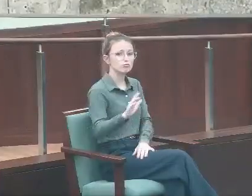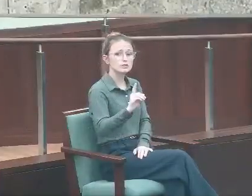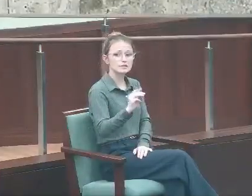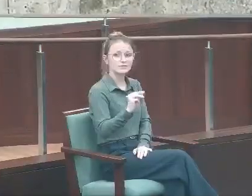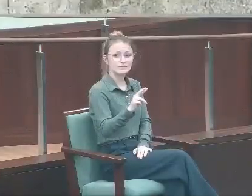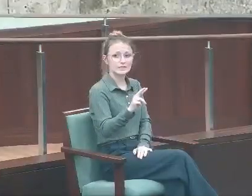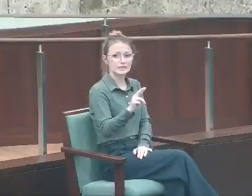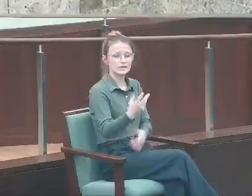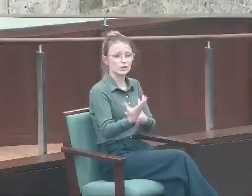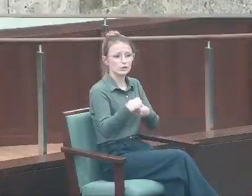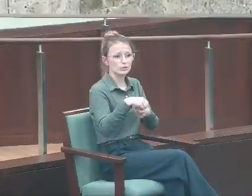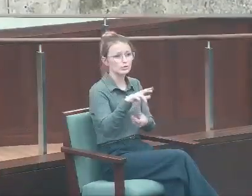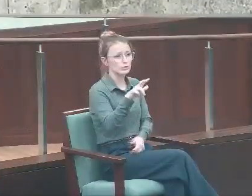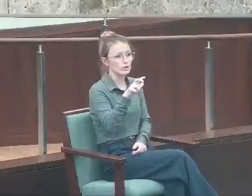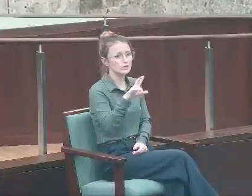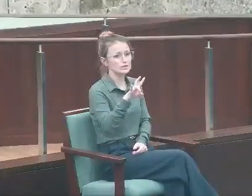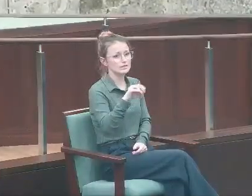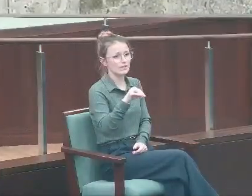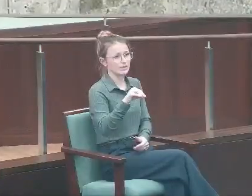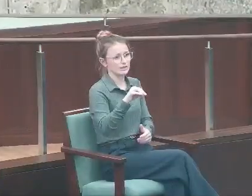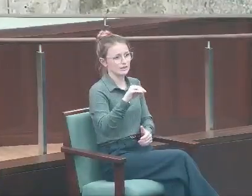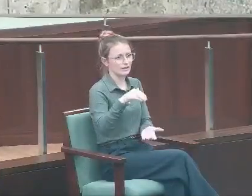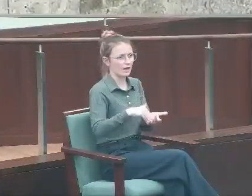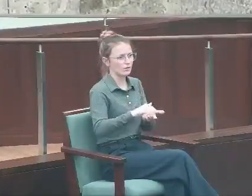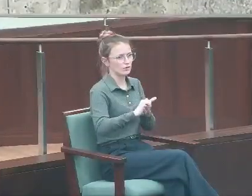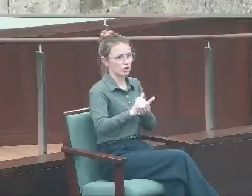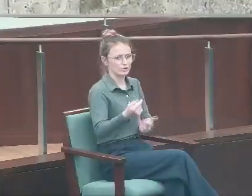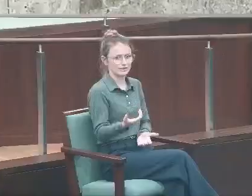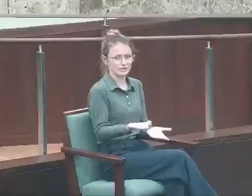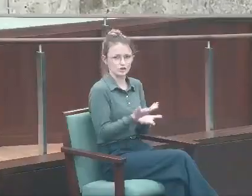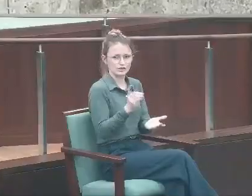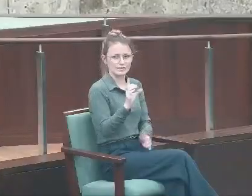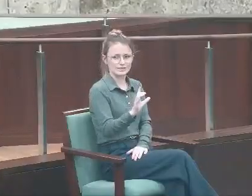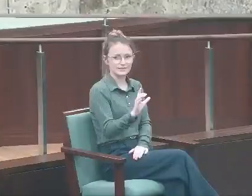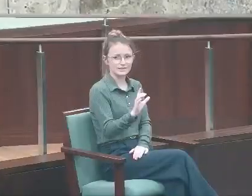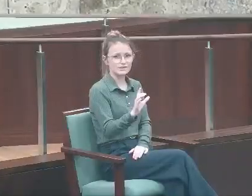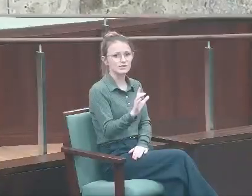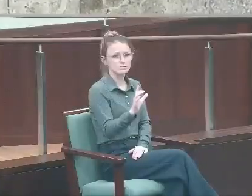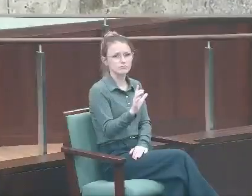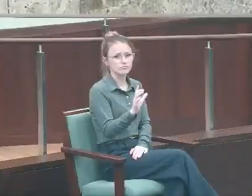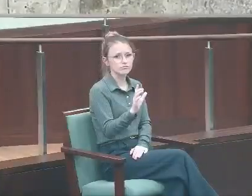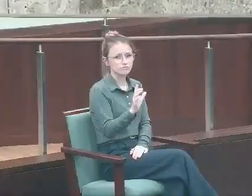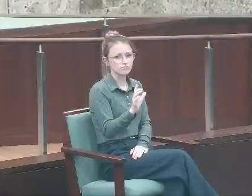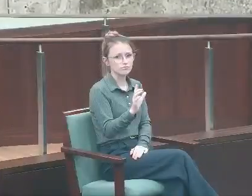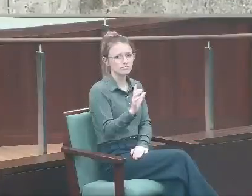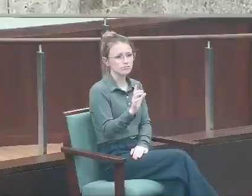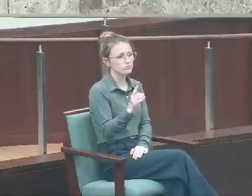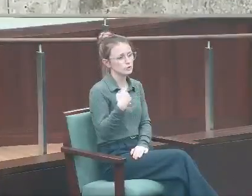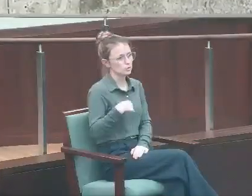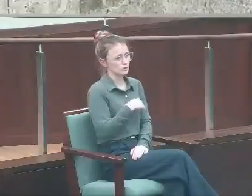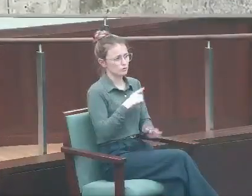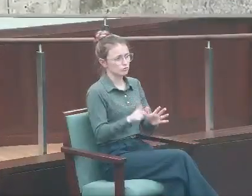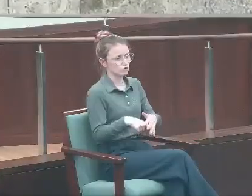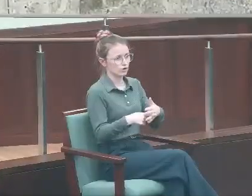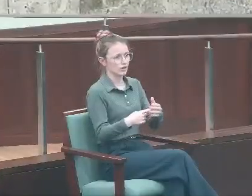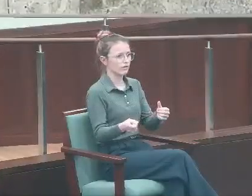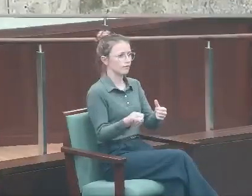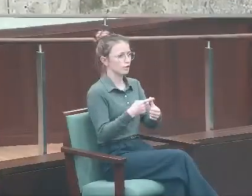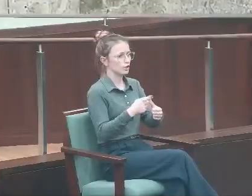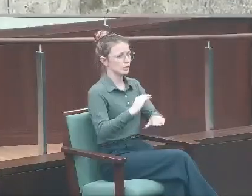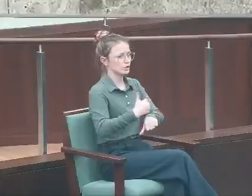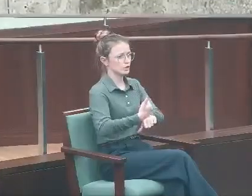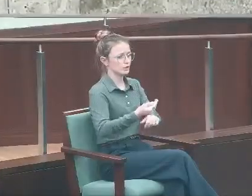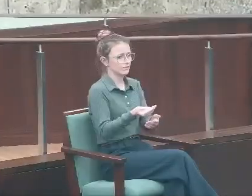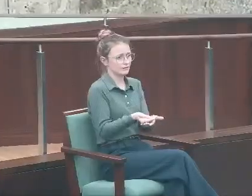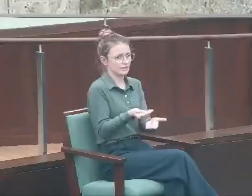including $370,000 here in DC, where we spurred the creation of the first such fund